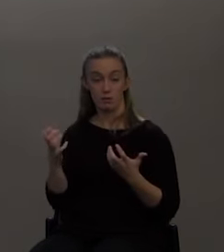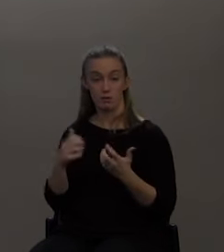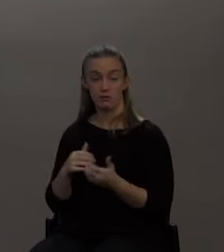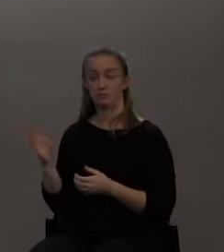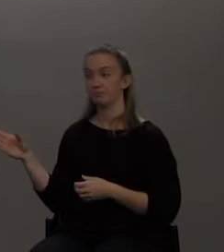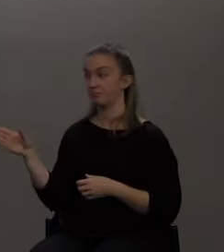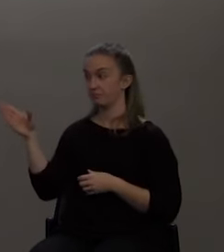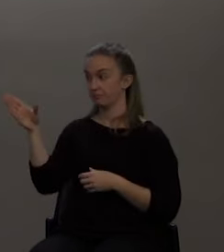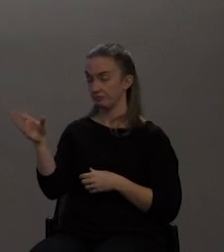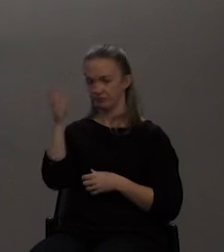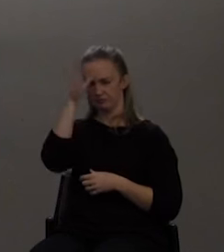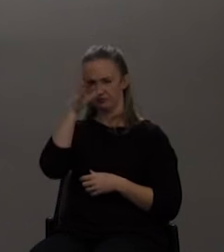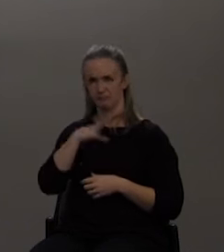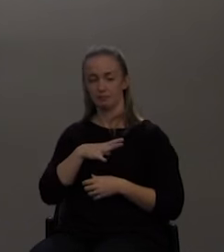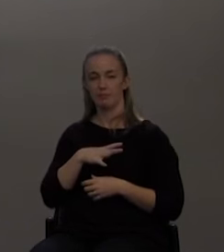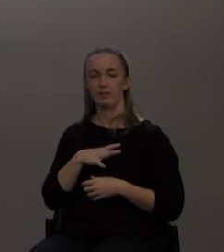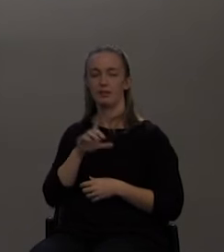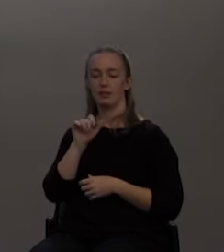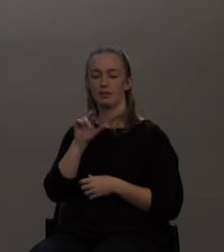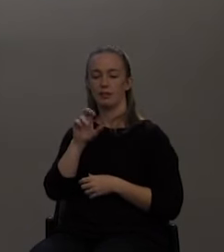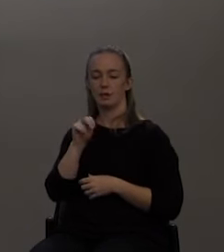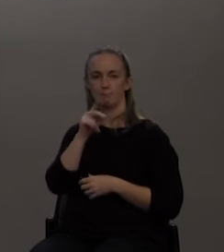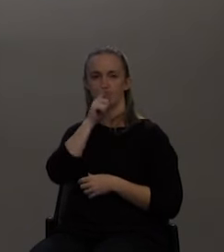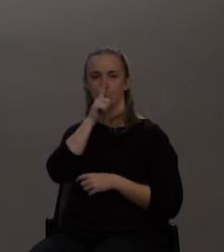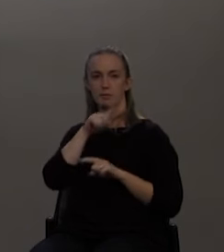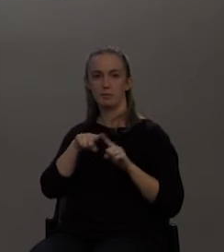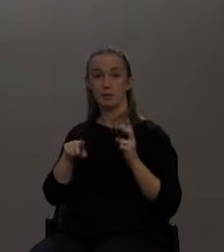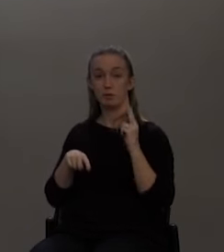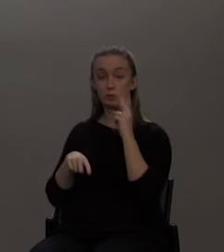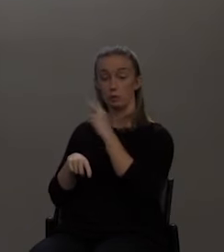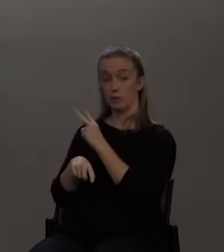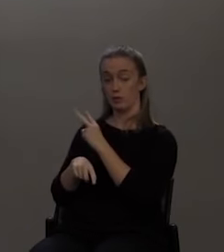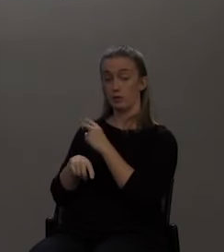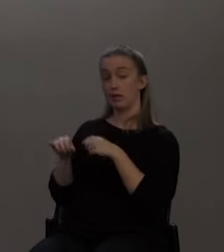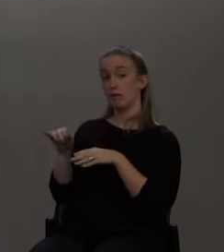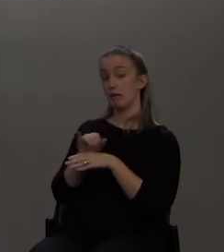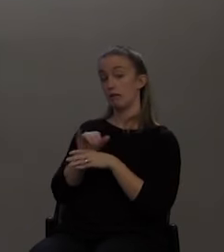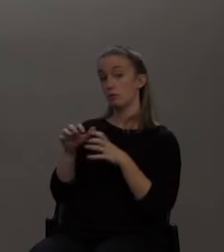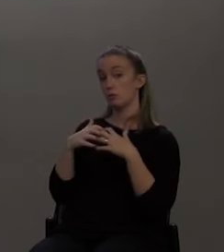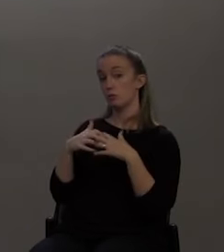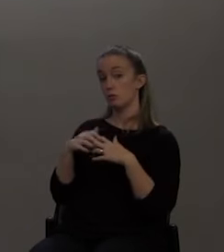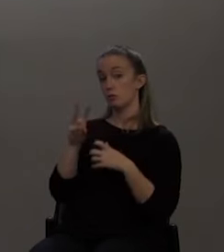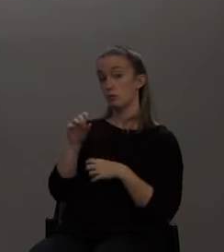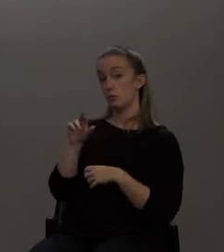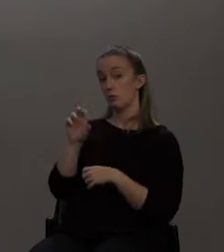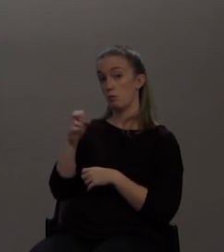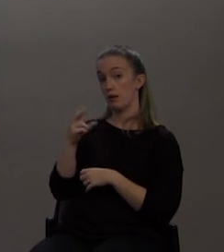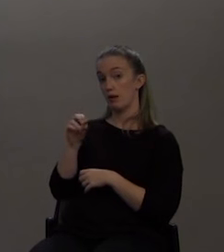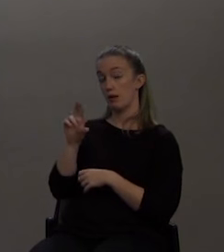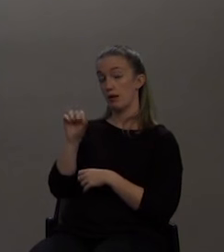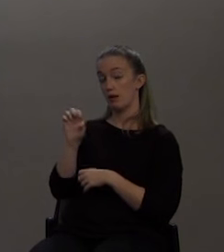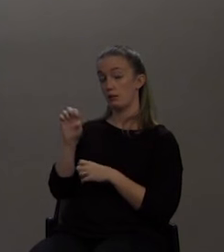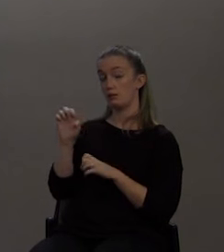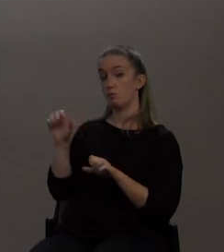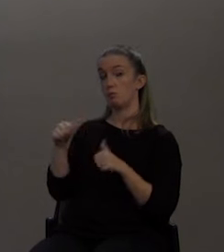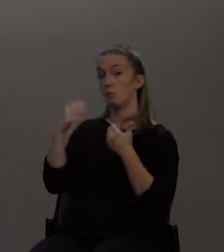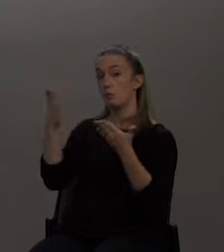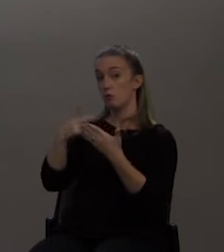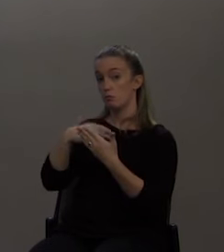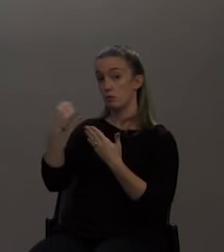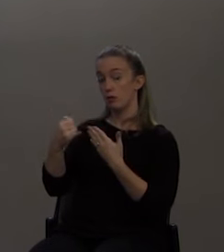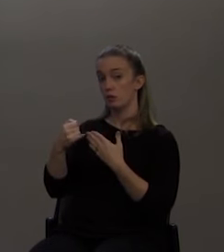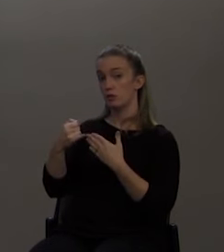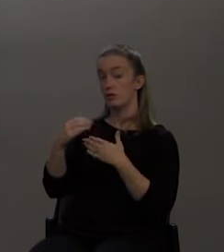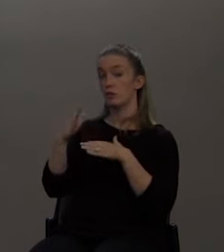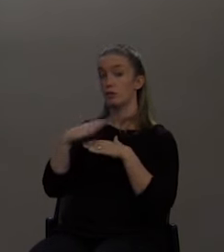And Lauren did mention, if you look at there, those industrial warehouse plan proposed projects are over 250,000 square feet of space. And